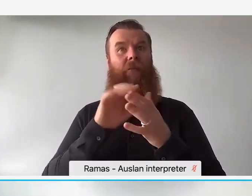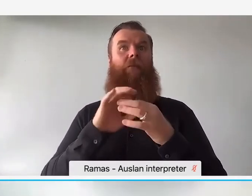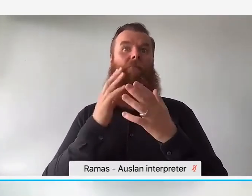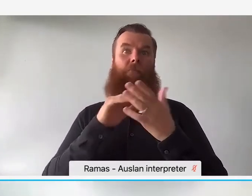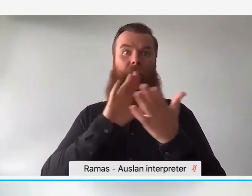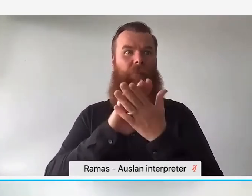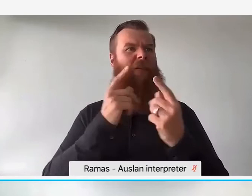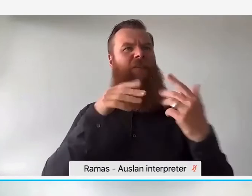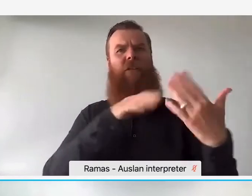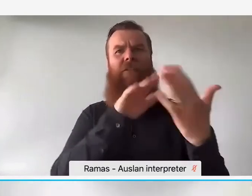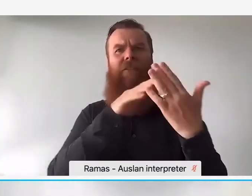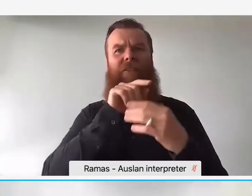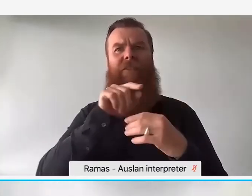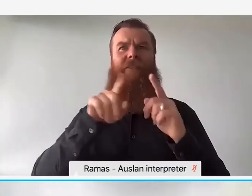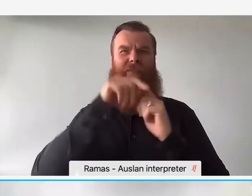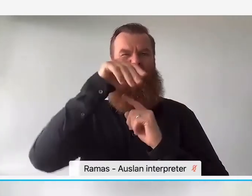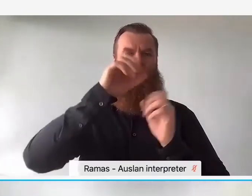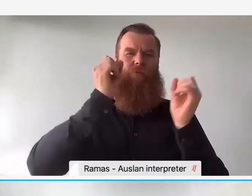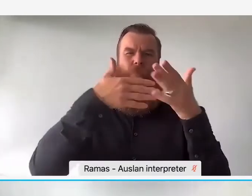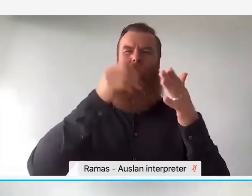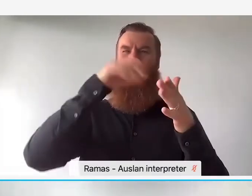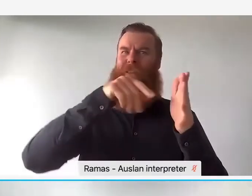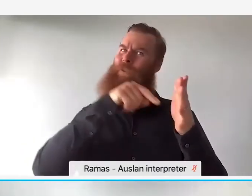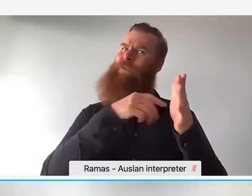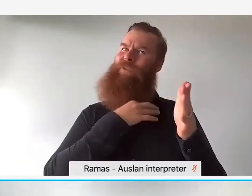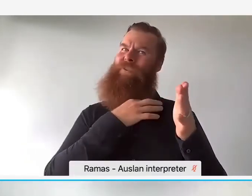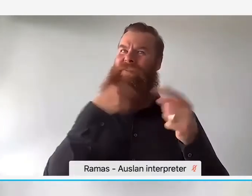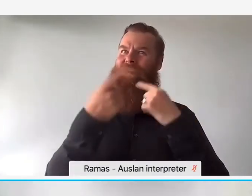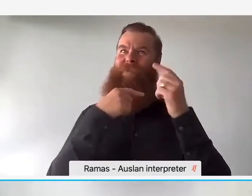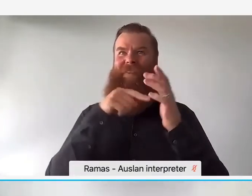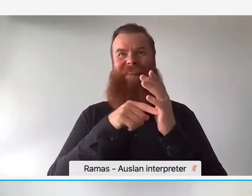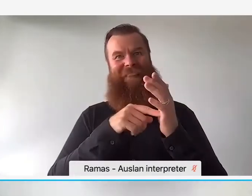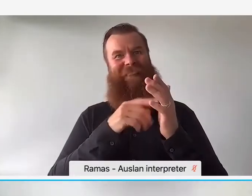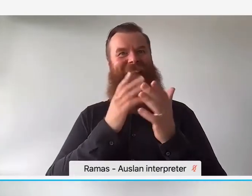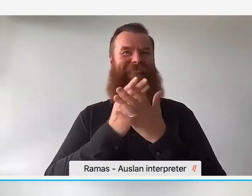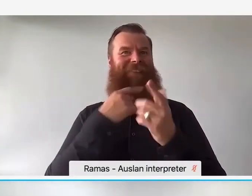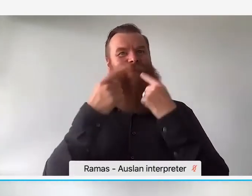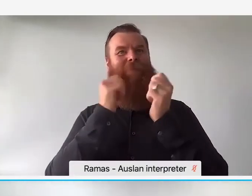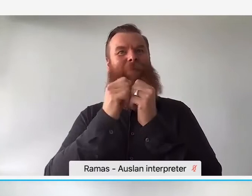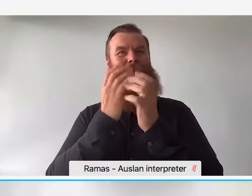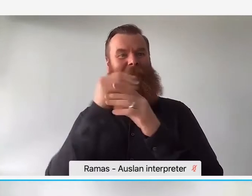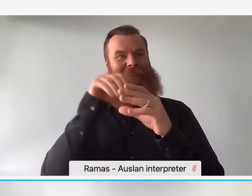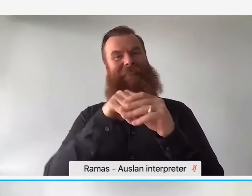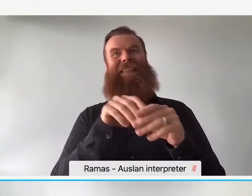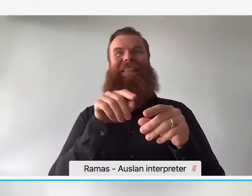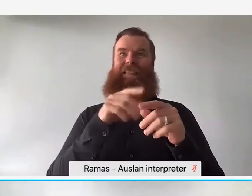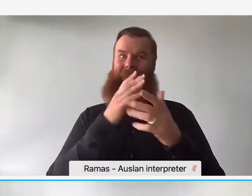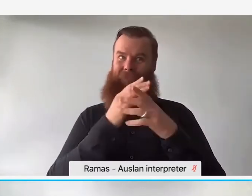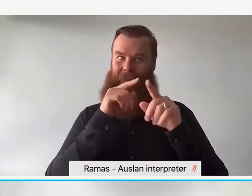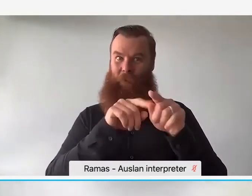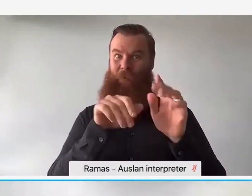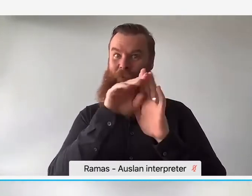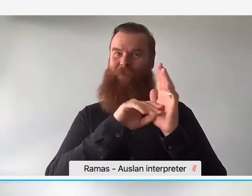of Dropbox and to the fact that some of the documents didn't necessarily meet the format expected or required from